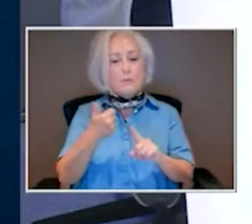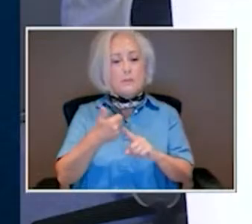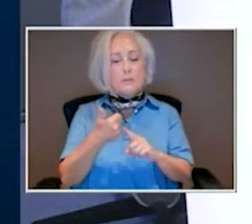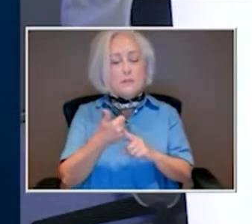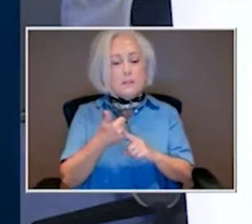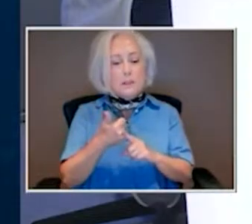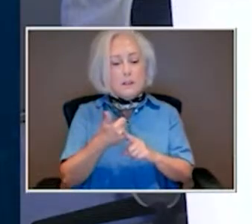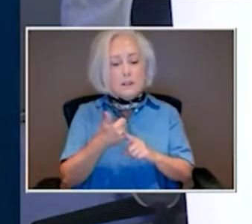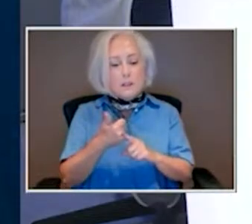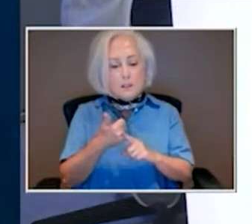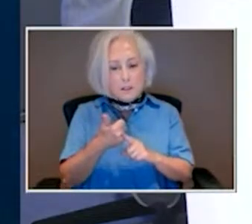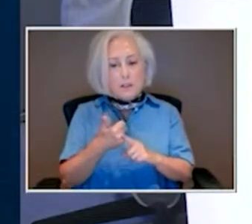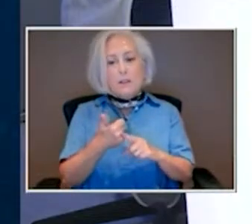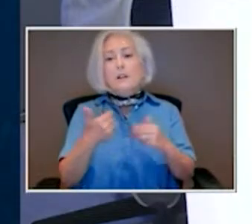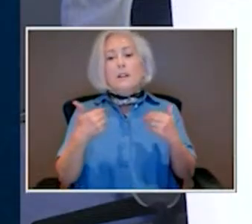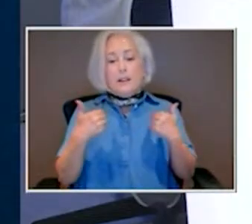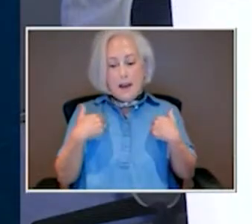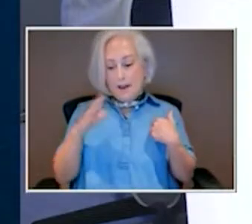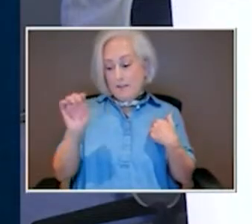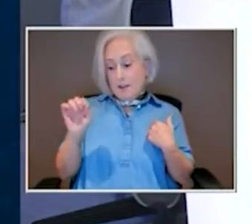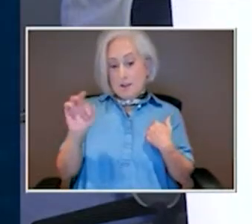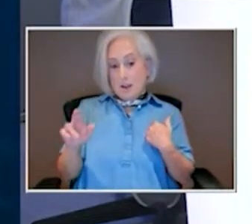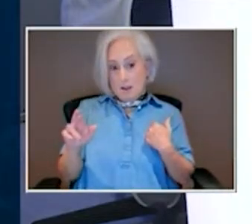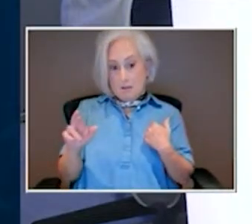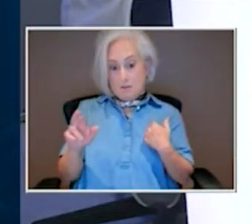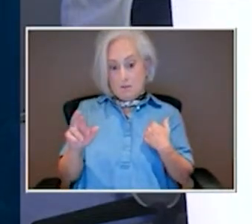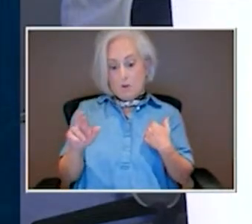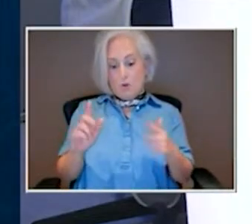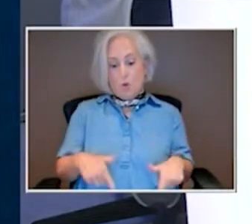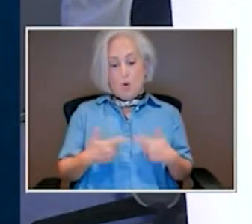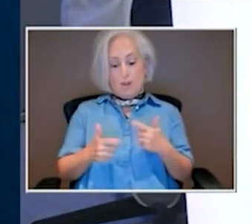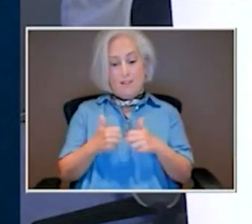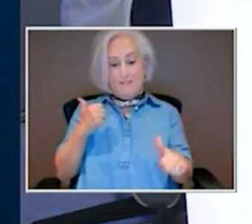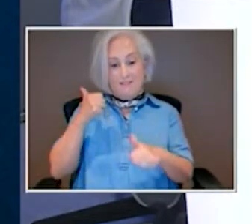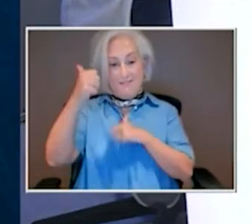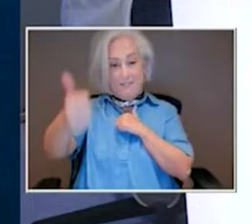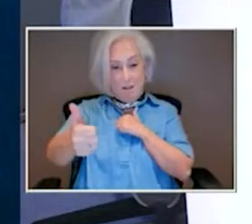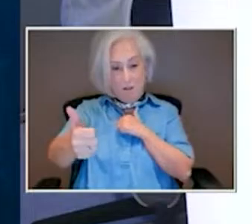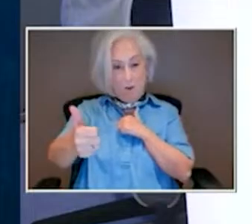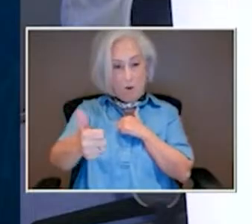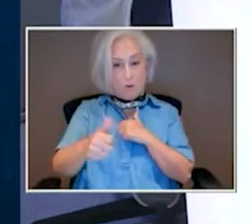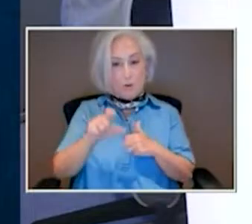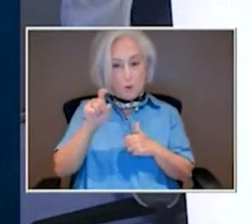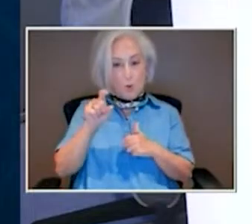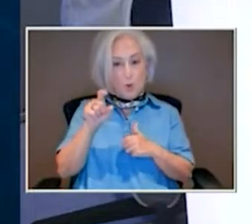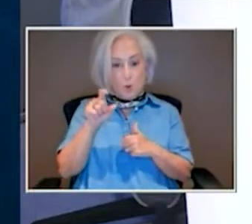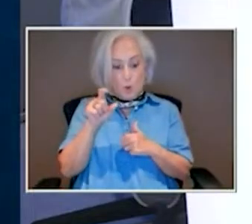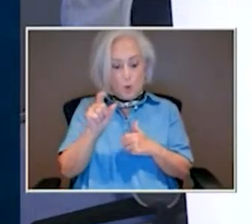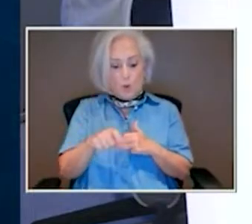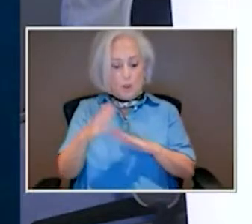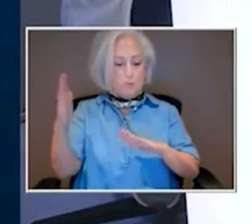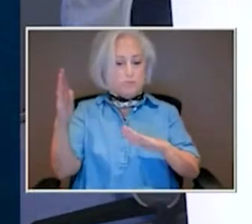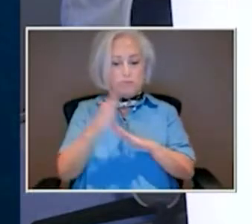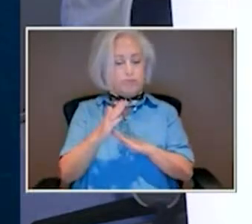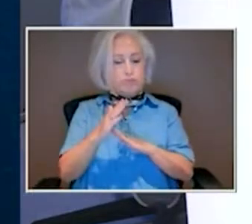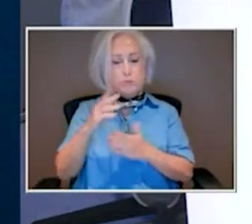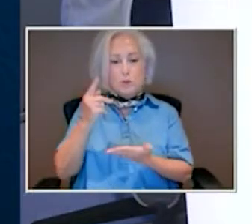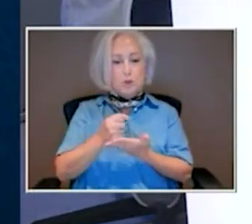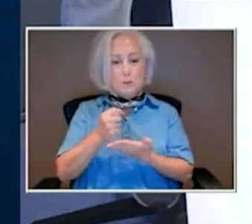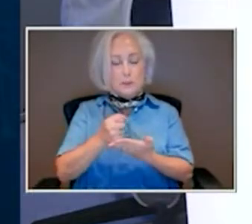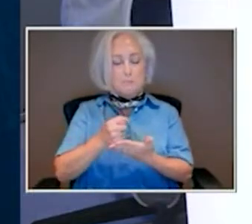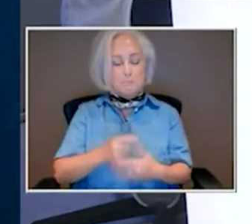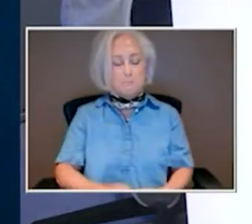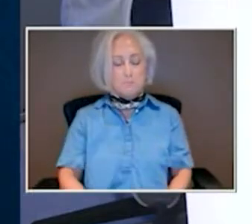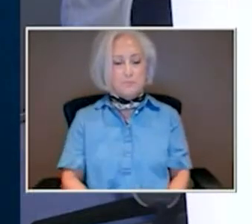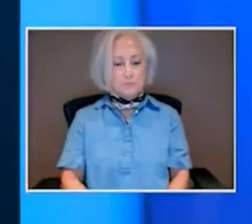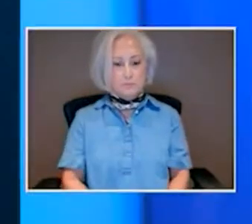facing a cancer diagnosis but also living far away who need, the top of the line cancer treatment? Right. The